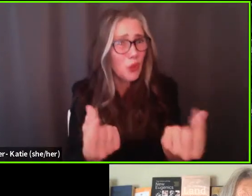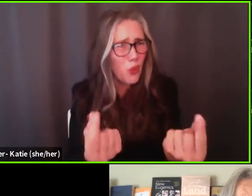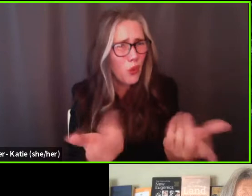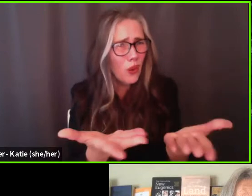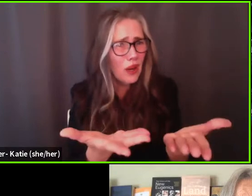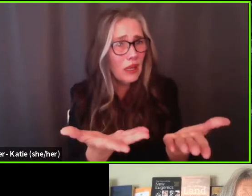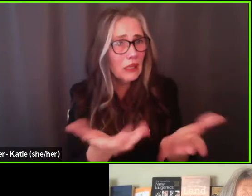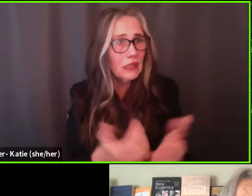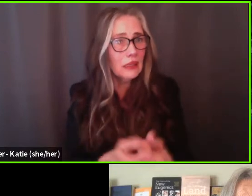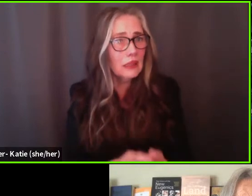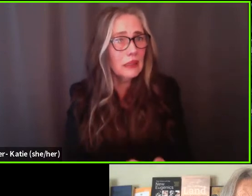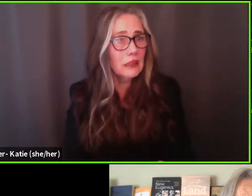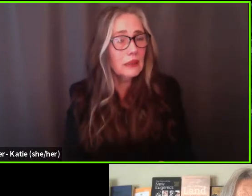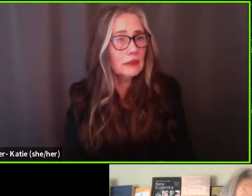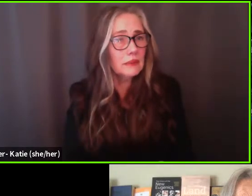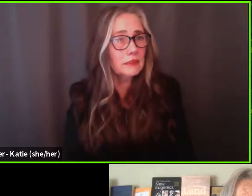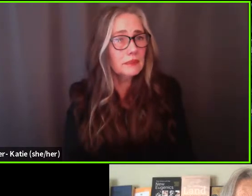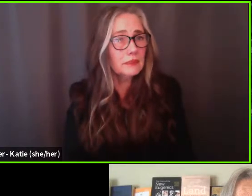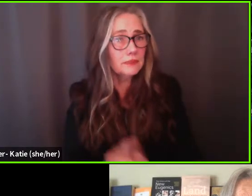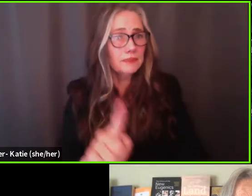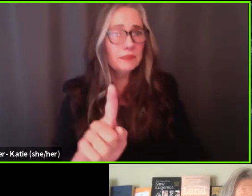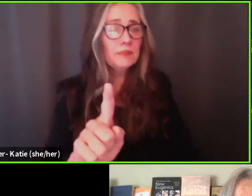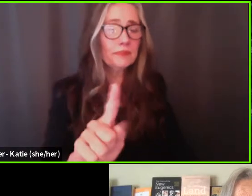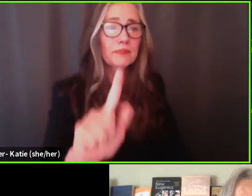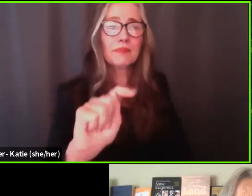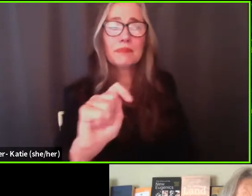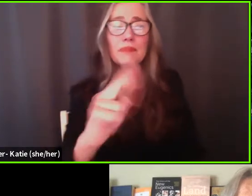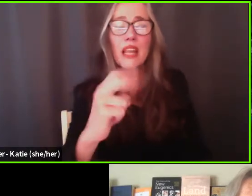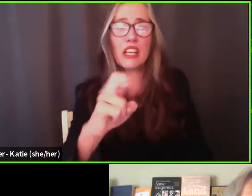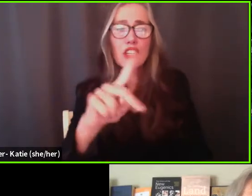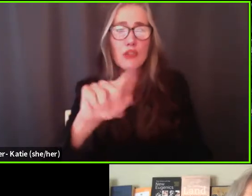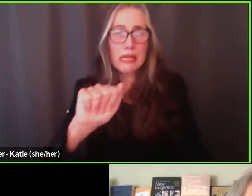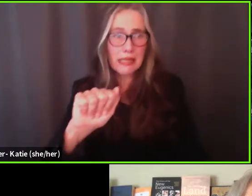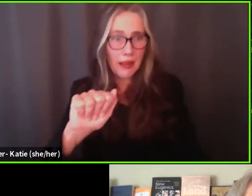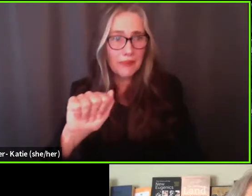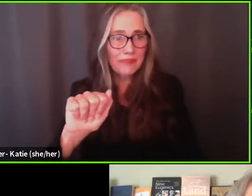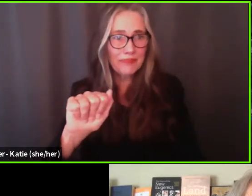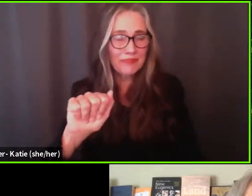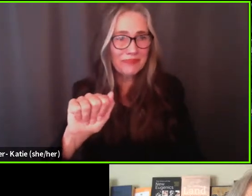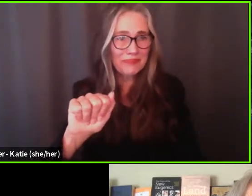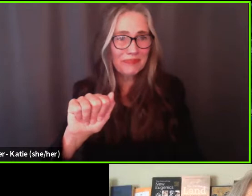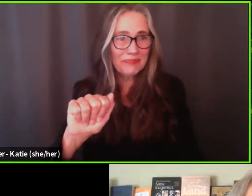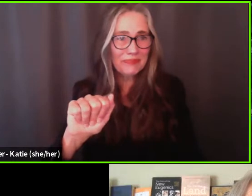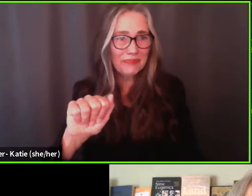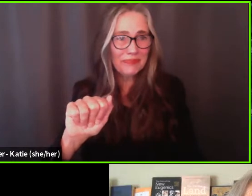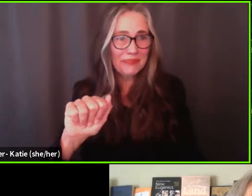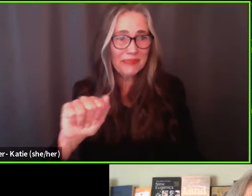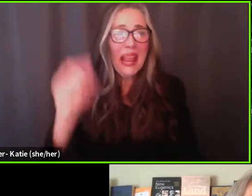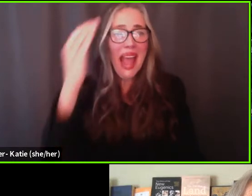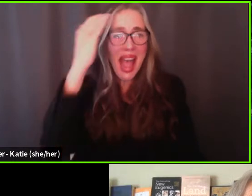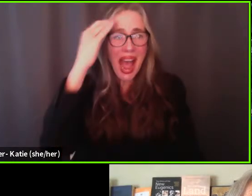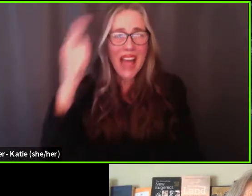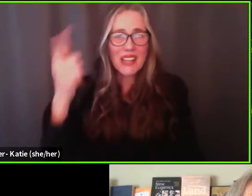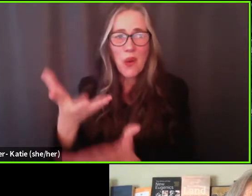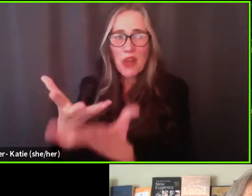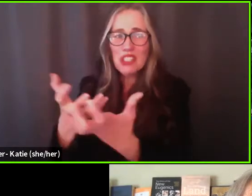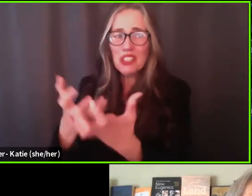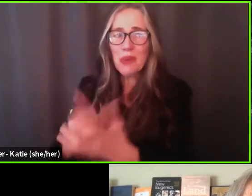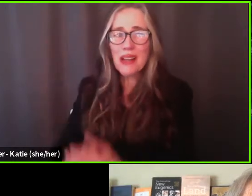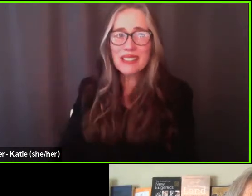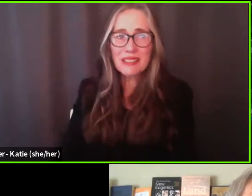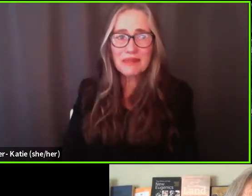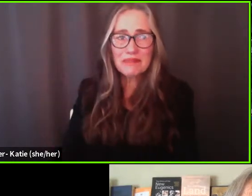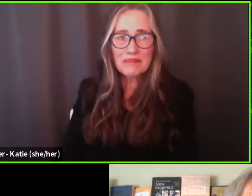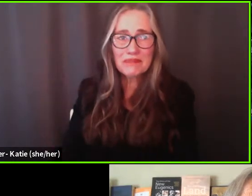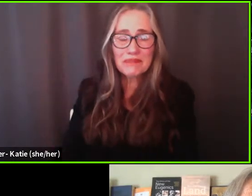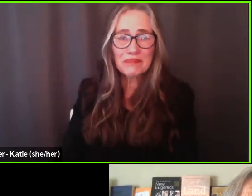that teresa would want us to mark our successes and cheer and she would also want us to get busy